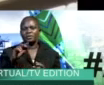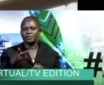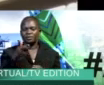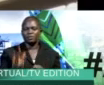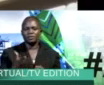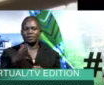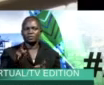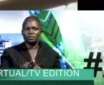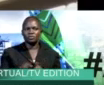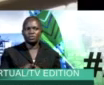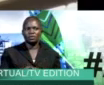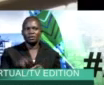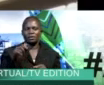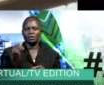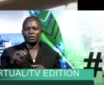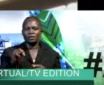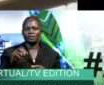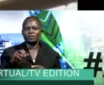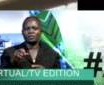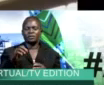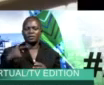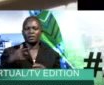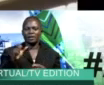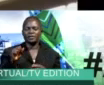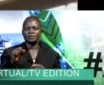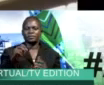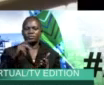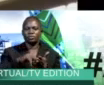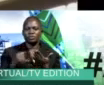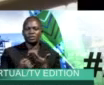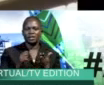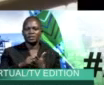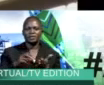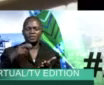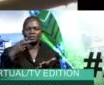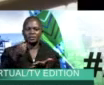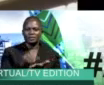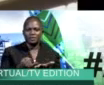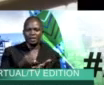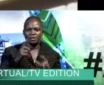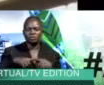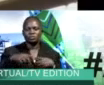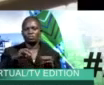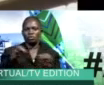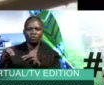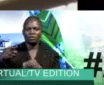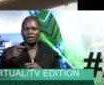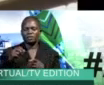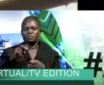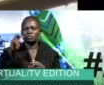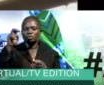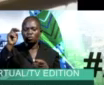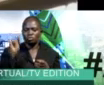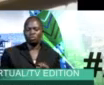Secondly, there's also an infrastructure, gas infrastructure project that is designed to move gas to the